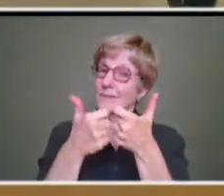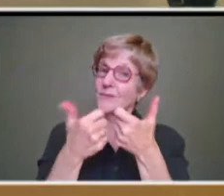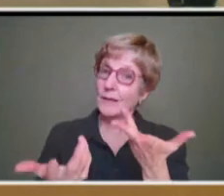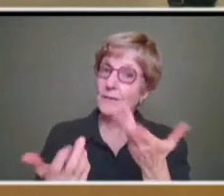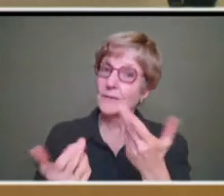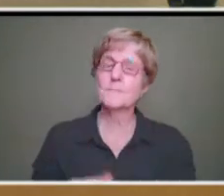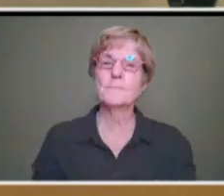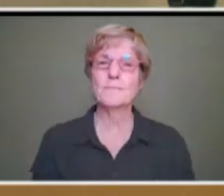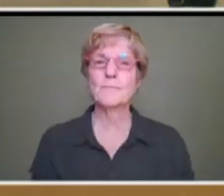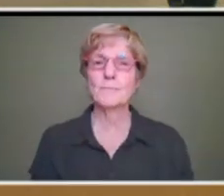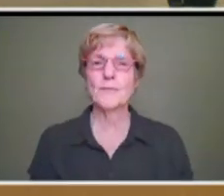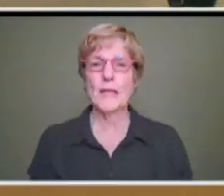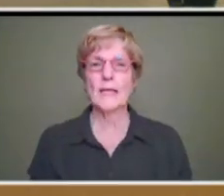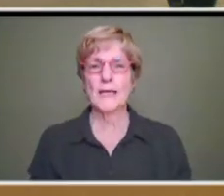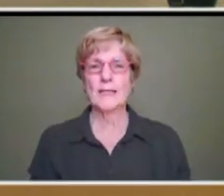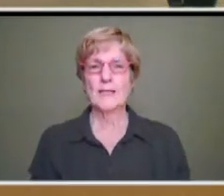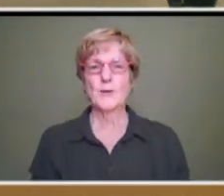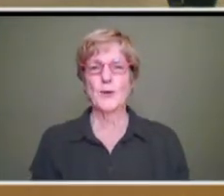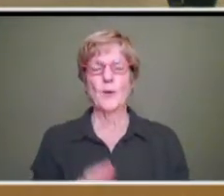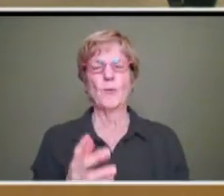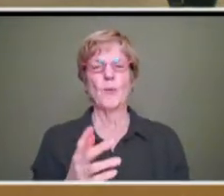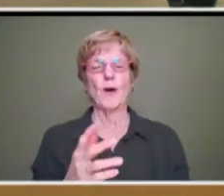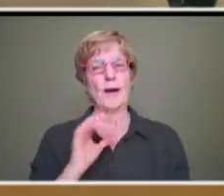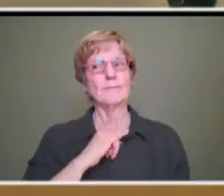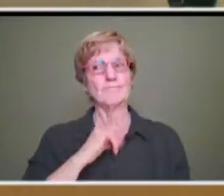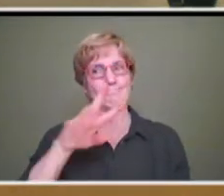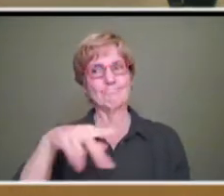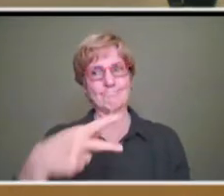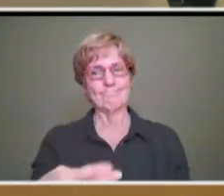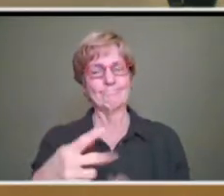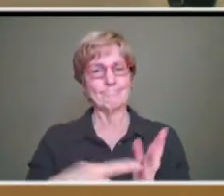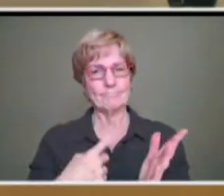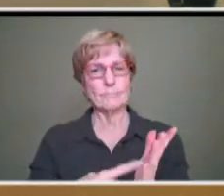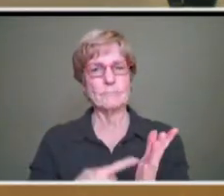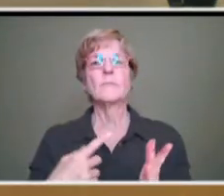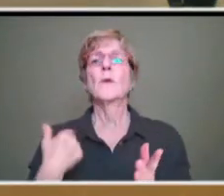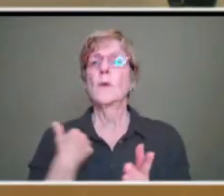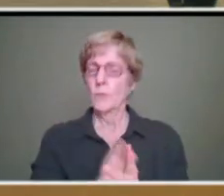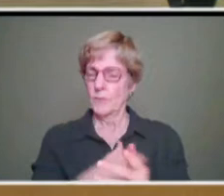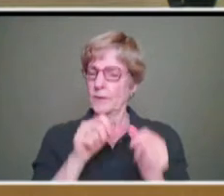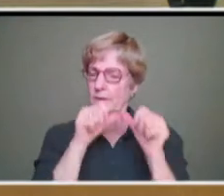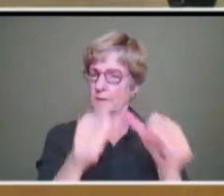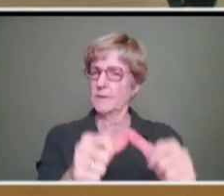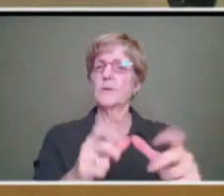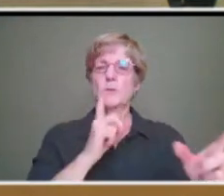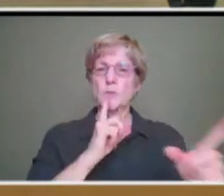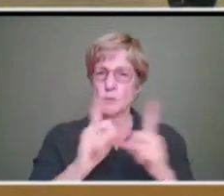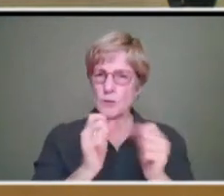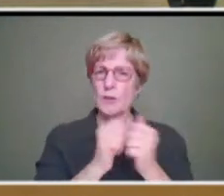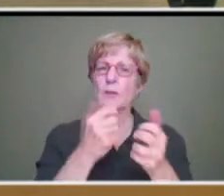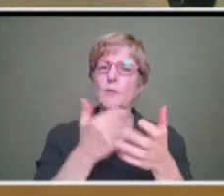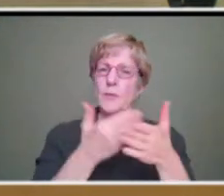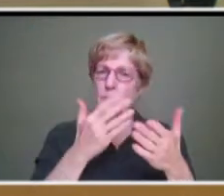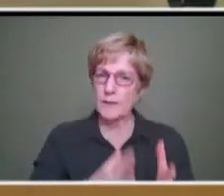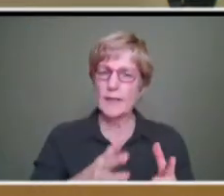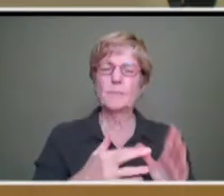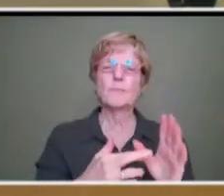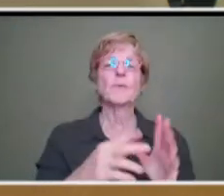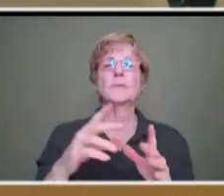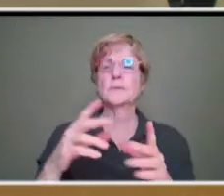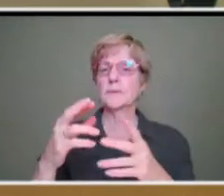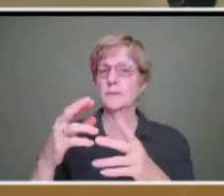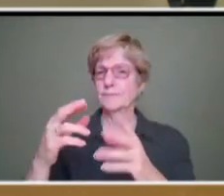um I don't envy in your seat sometimes um and so we we will have continue to have a conversation with the neighborhood as well as the district rep and others